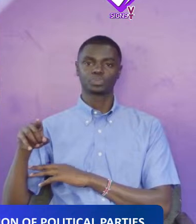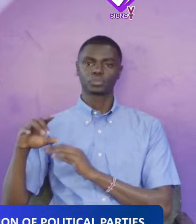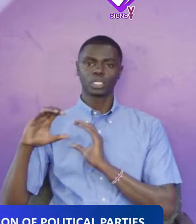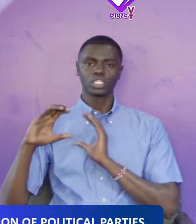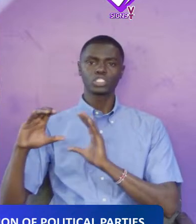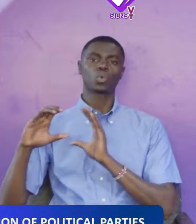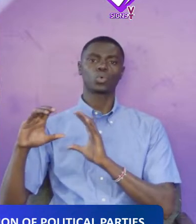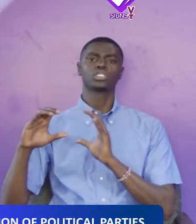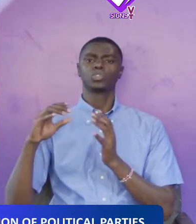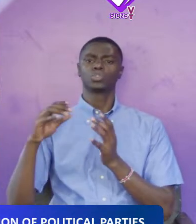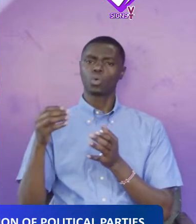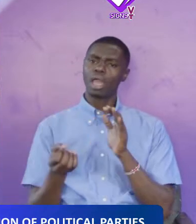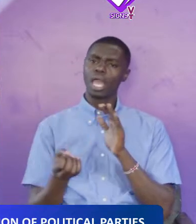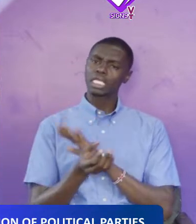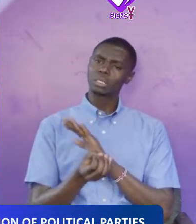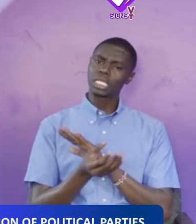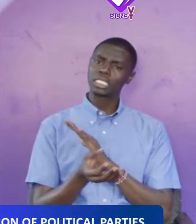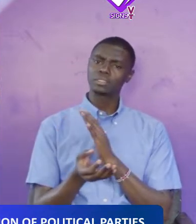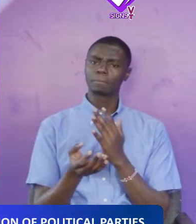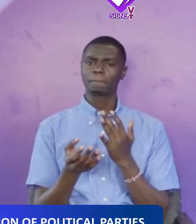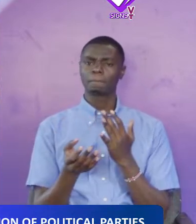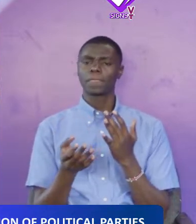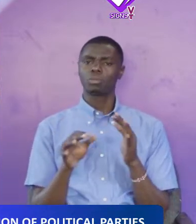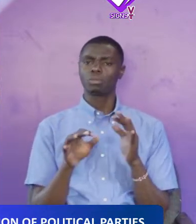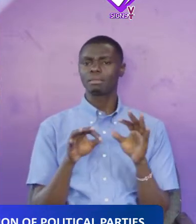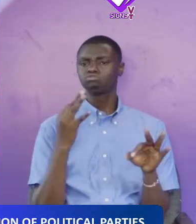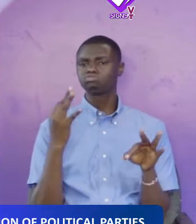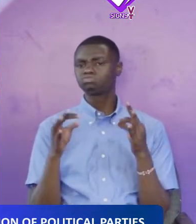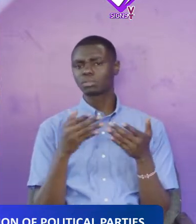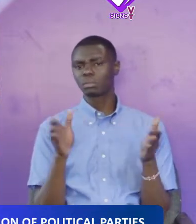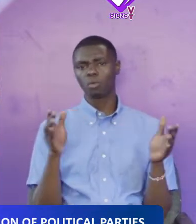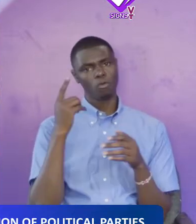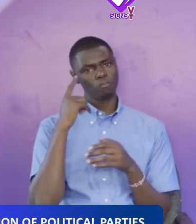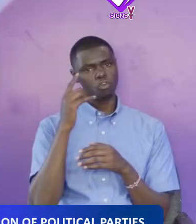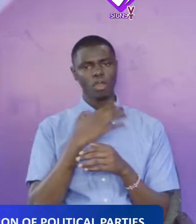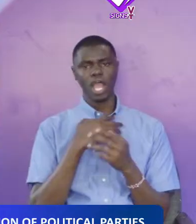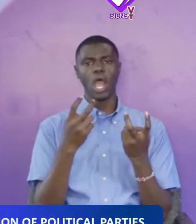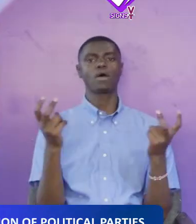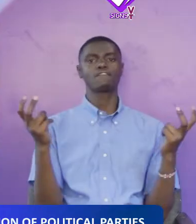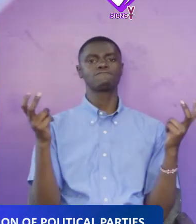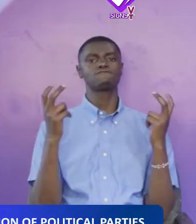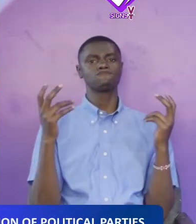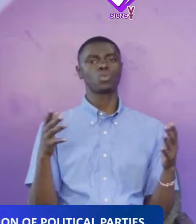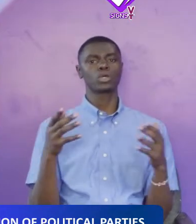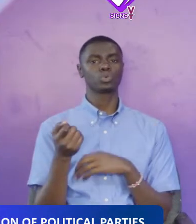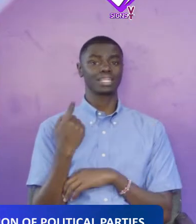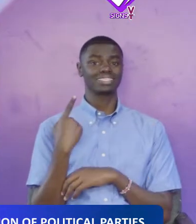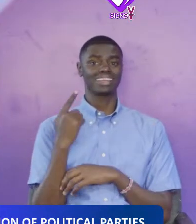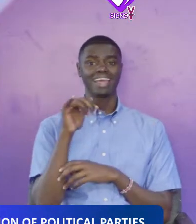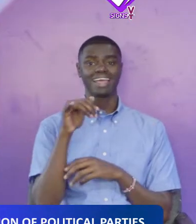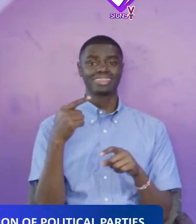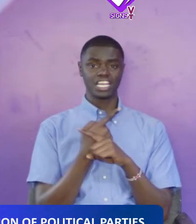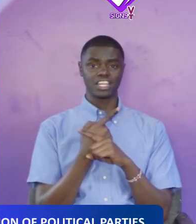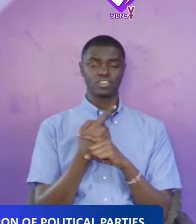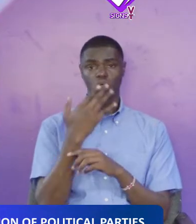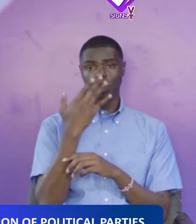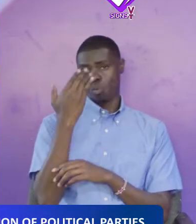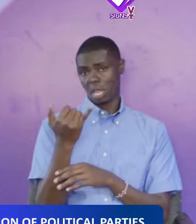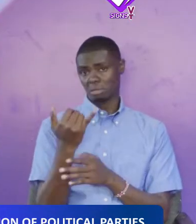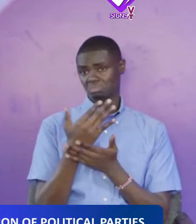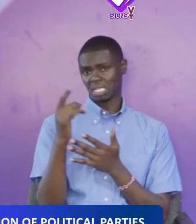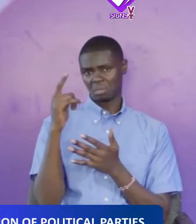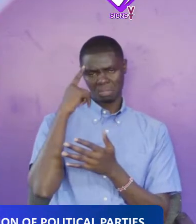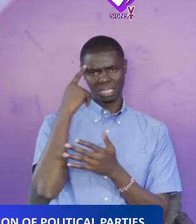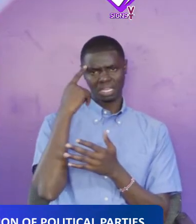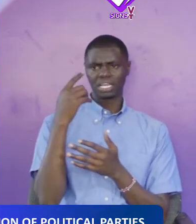Yeah. Could you sort of extrapolate it a little bit further for our viewer to understand that that difference? Because some even think